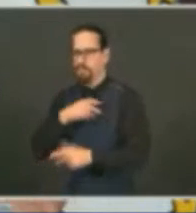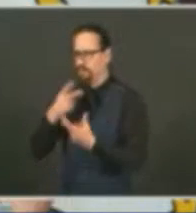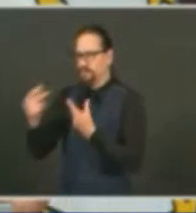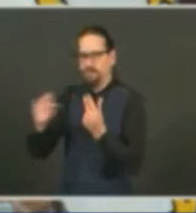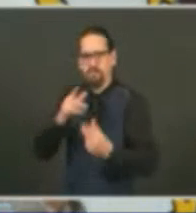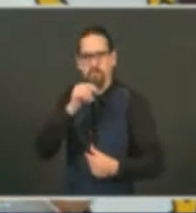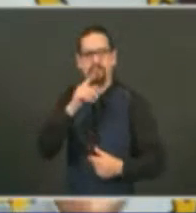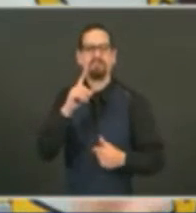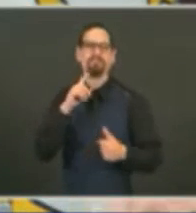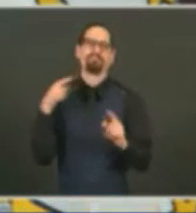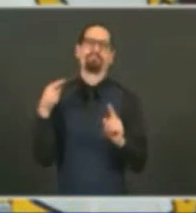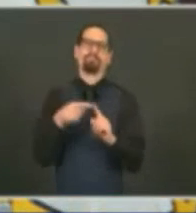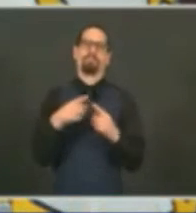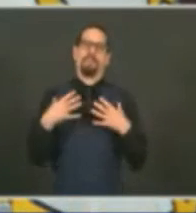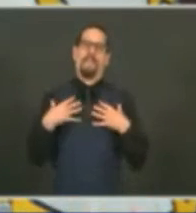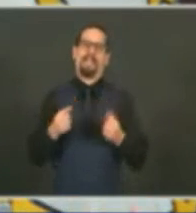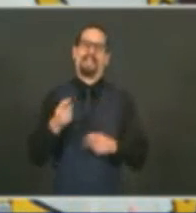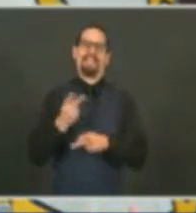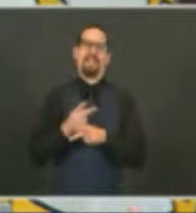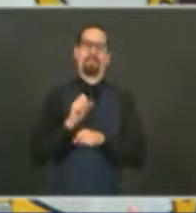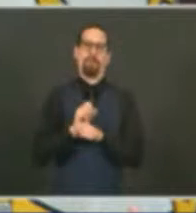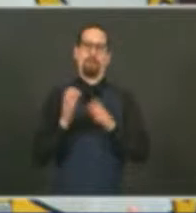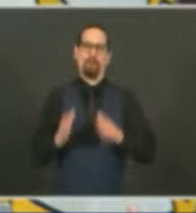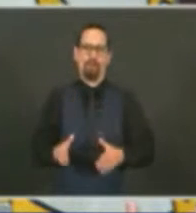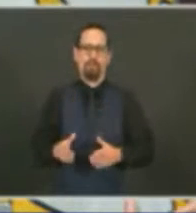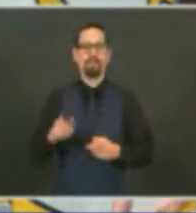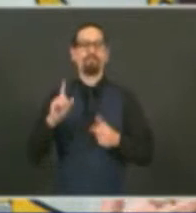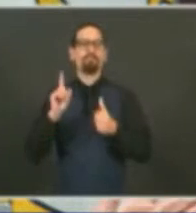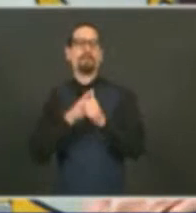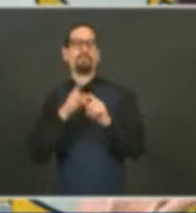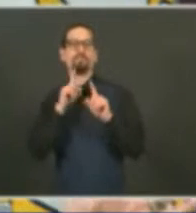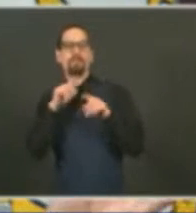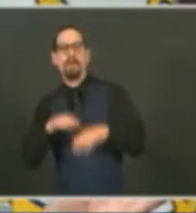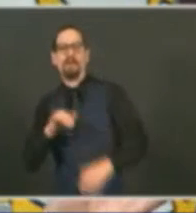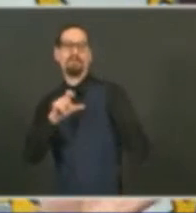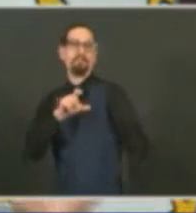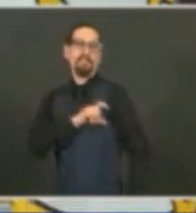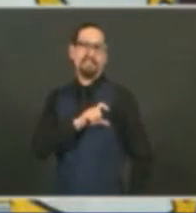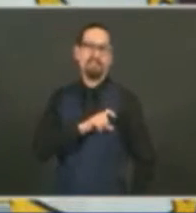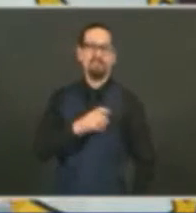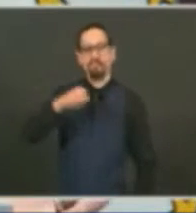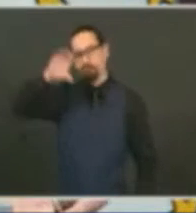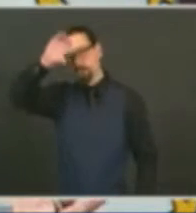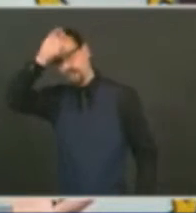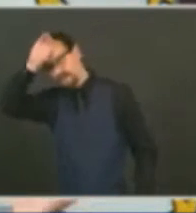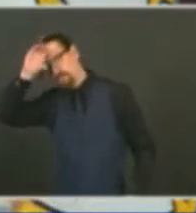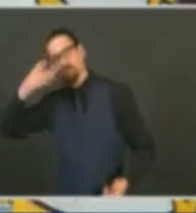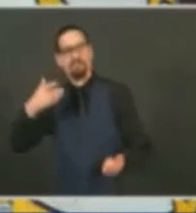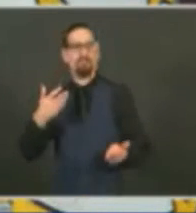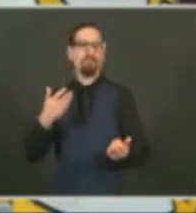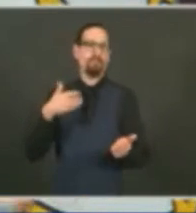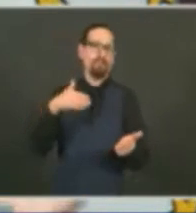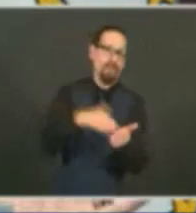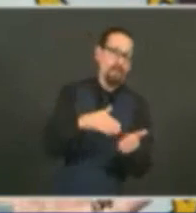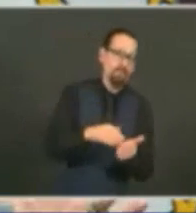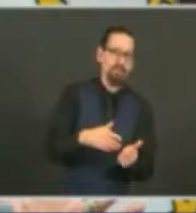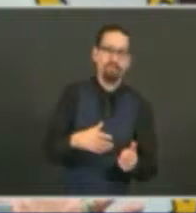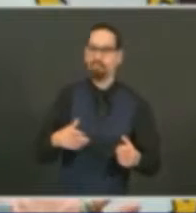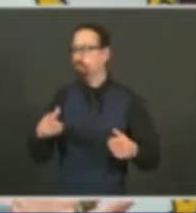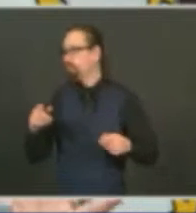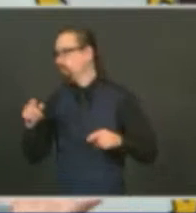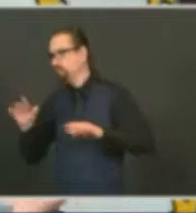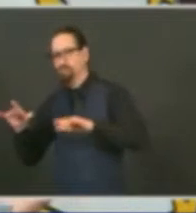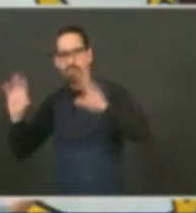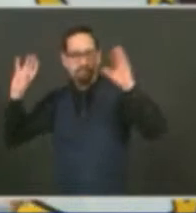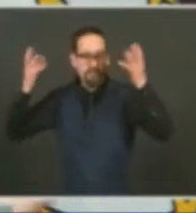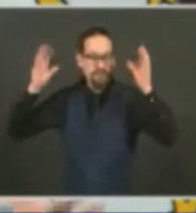first responders, high-risk individuals. If you want the details of exactly our